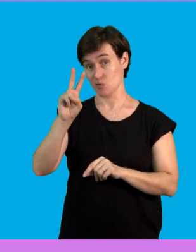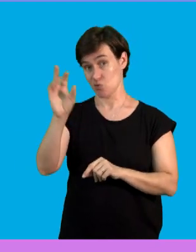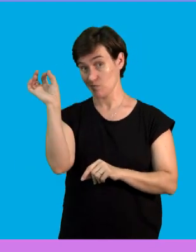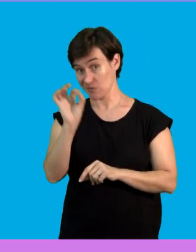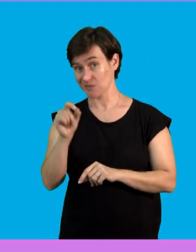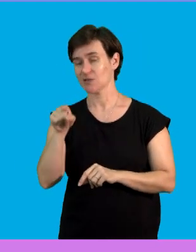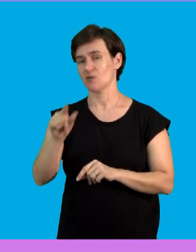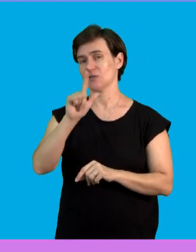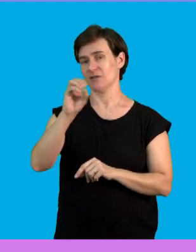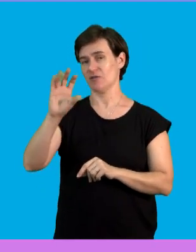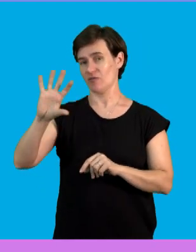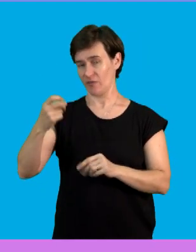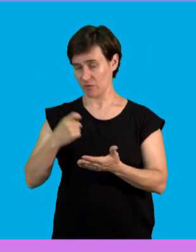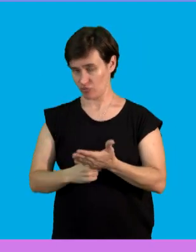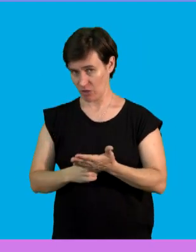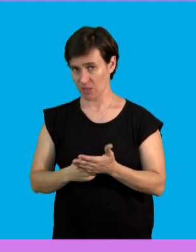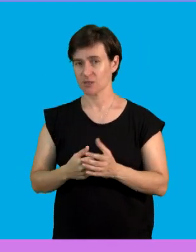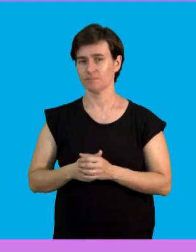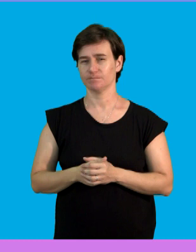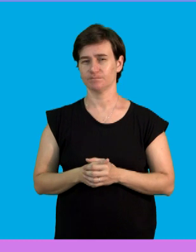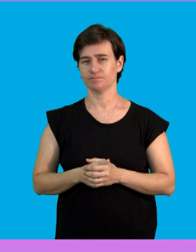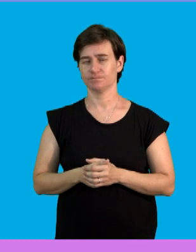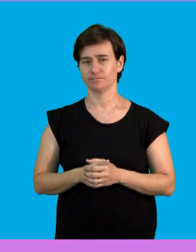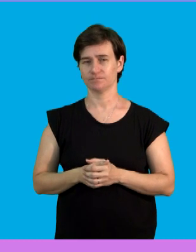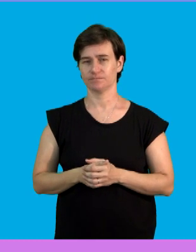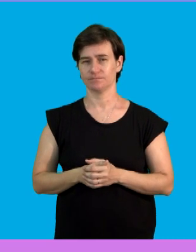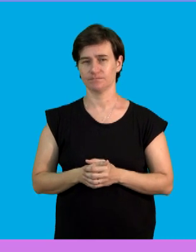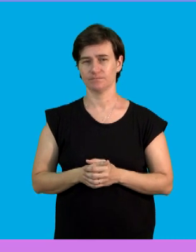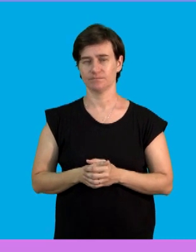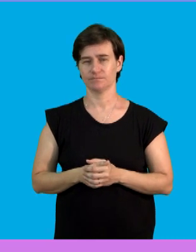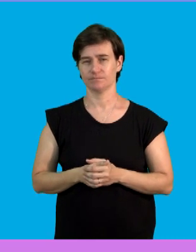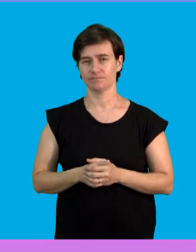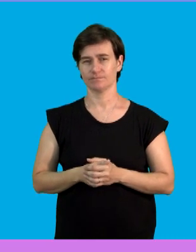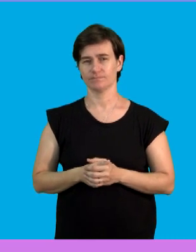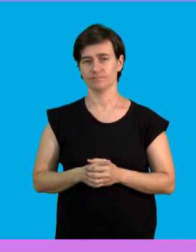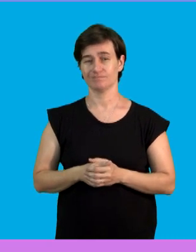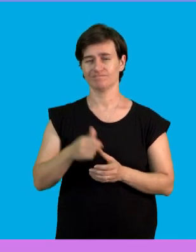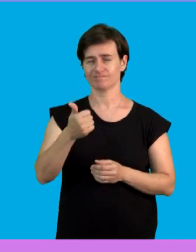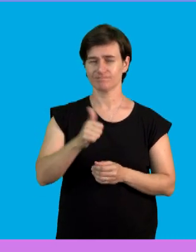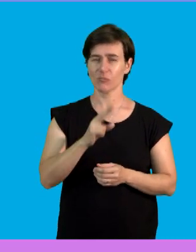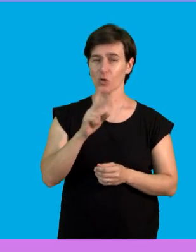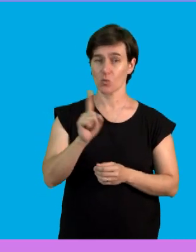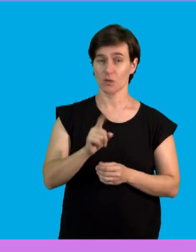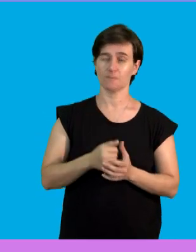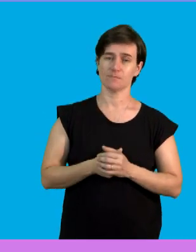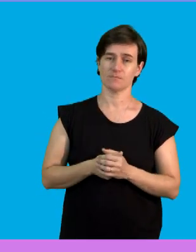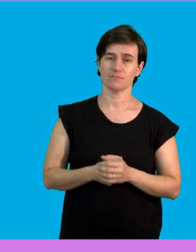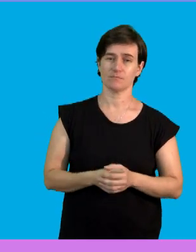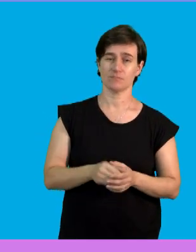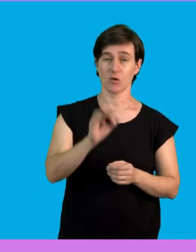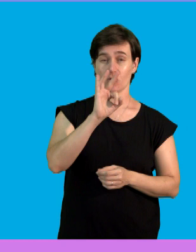value. So it's 1% of the 7.50 Rand, and that is 37 Rand